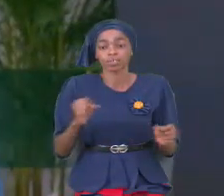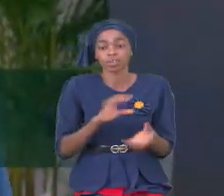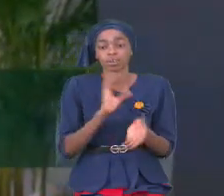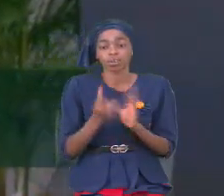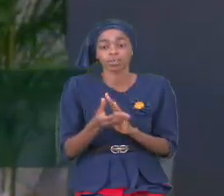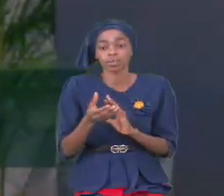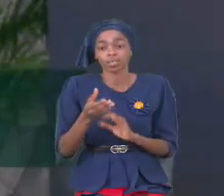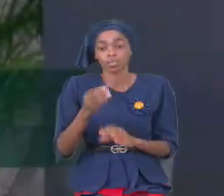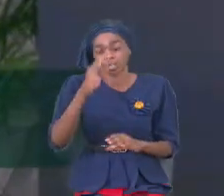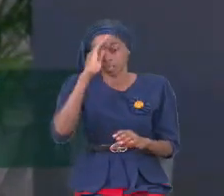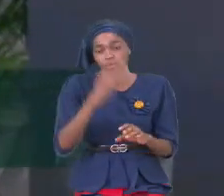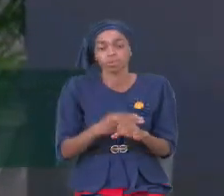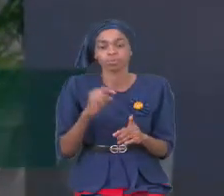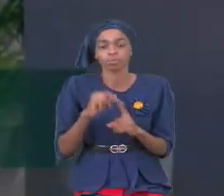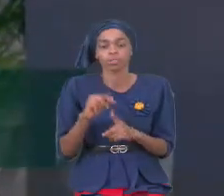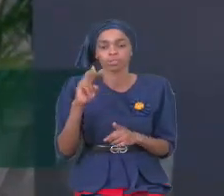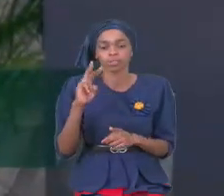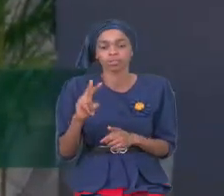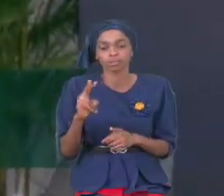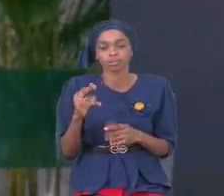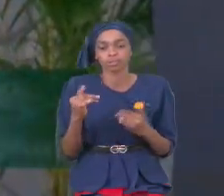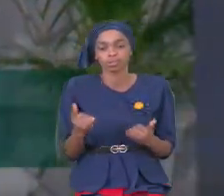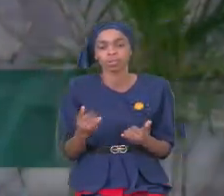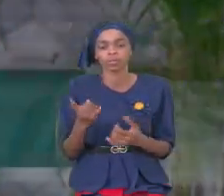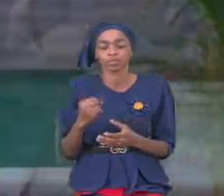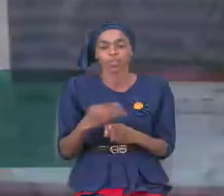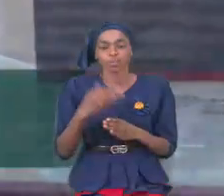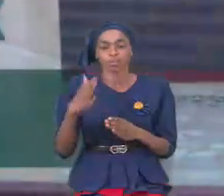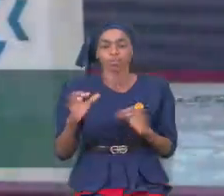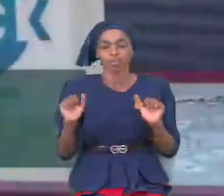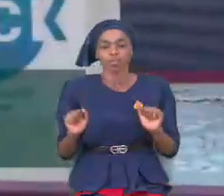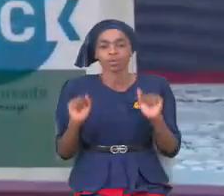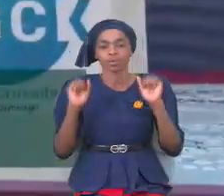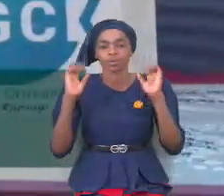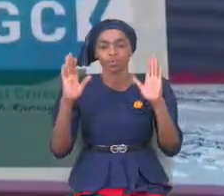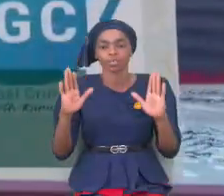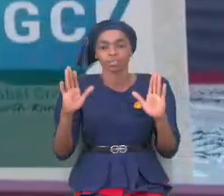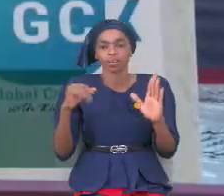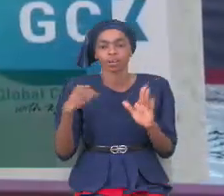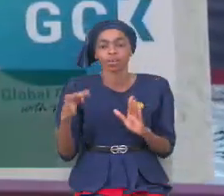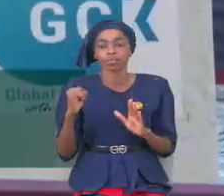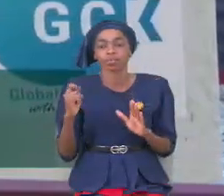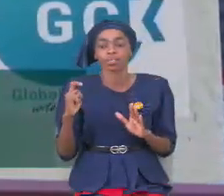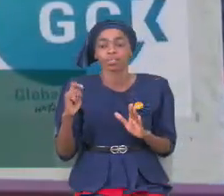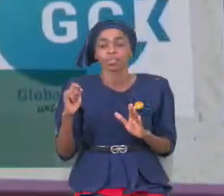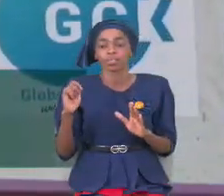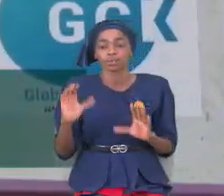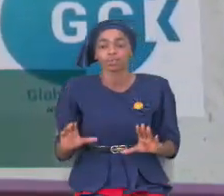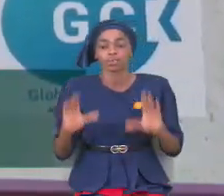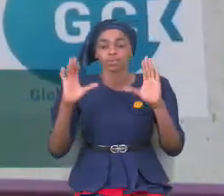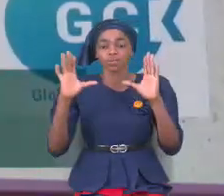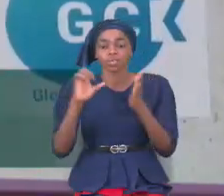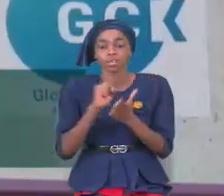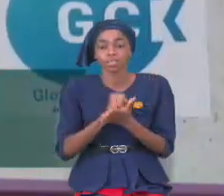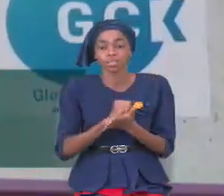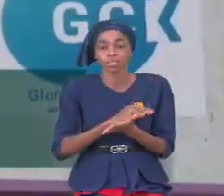the absolute surrender of a consecrated saint. There are many kinds of saints.